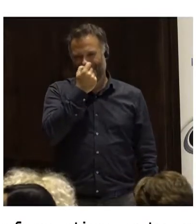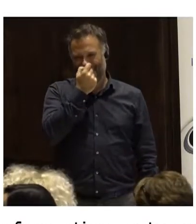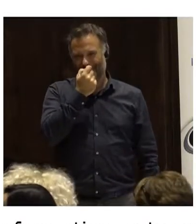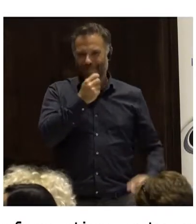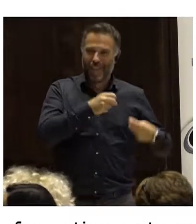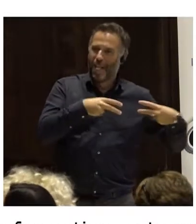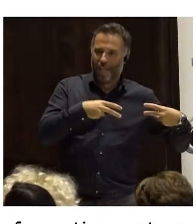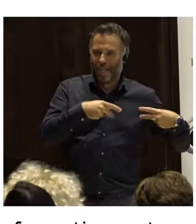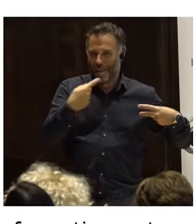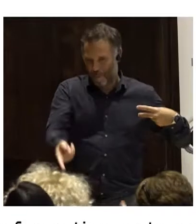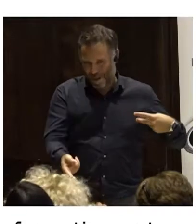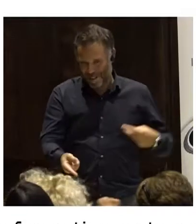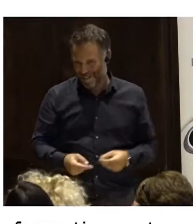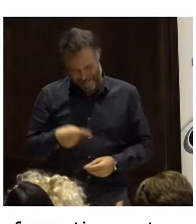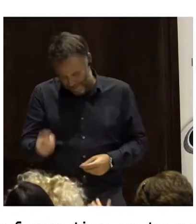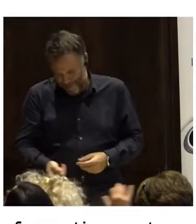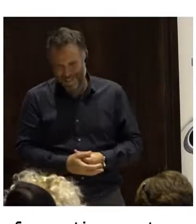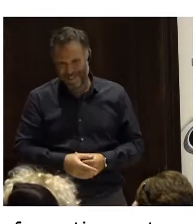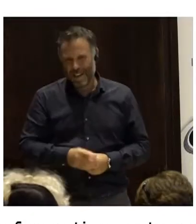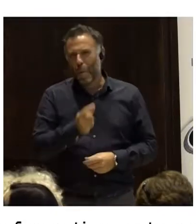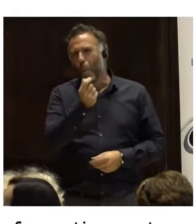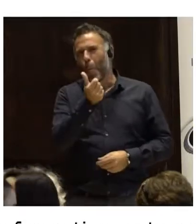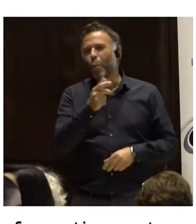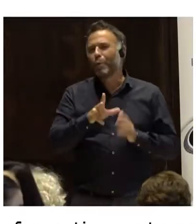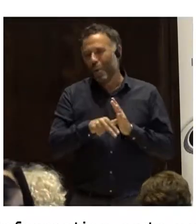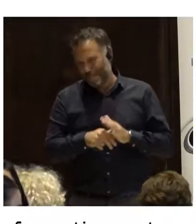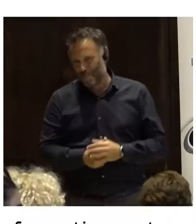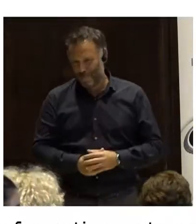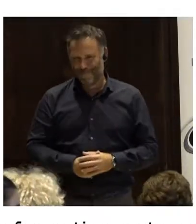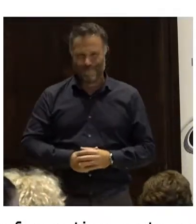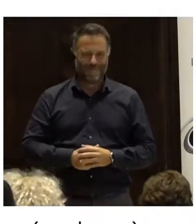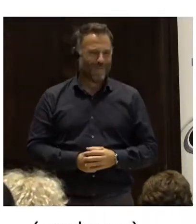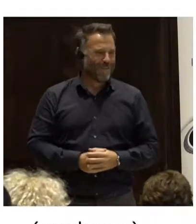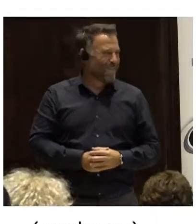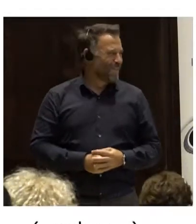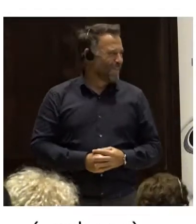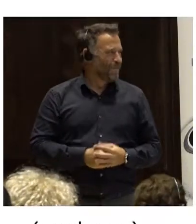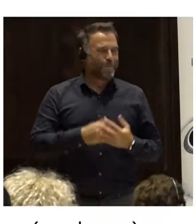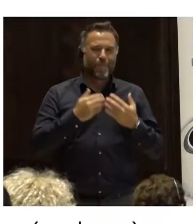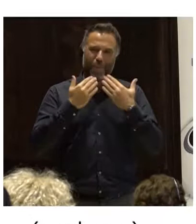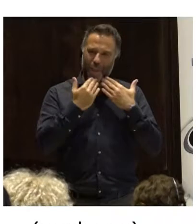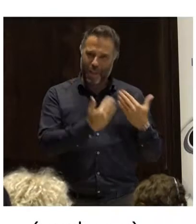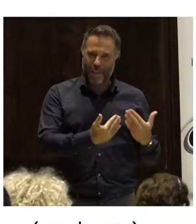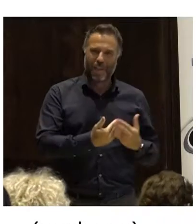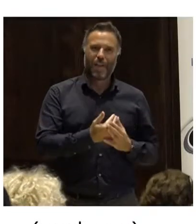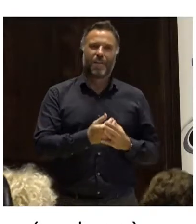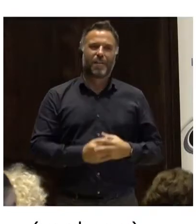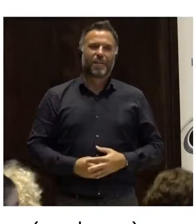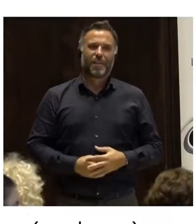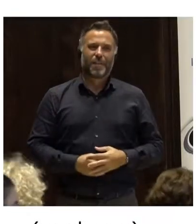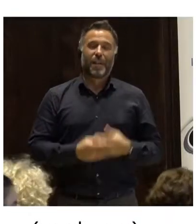Okay, thank you very much to the 3 speakers. After these short position statements,